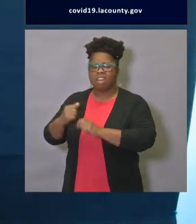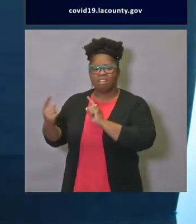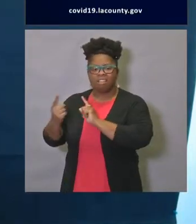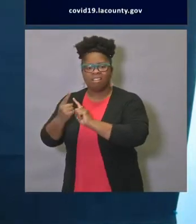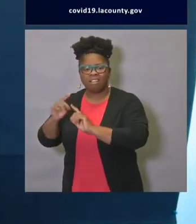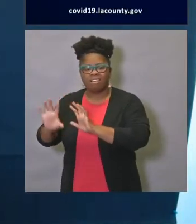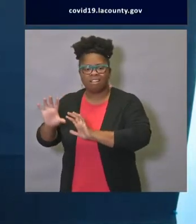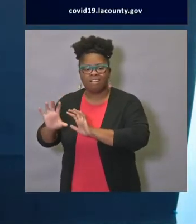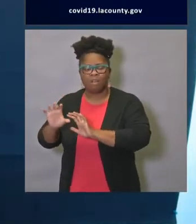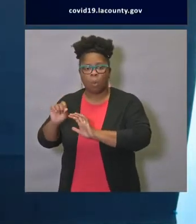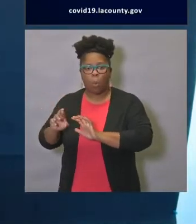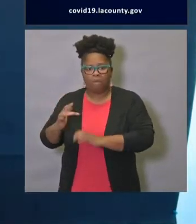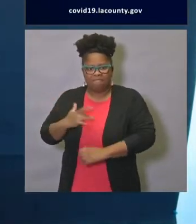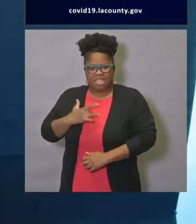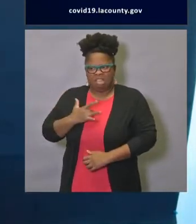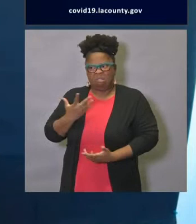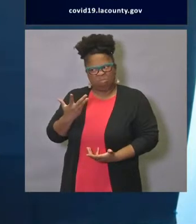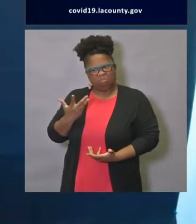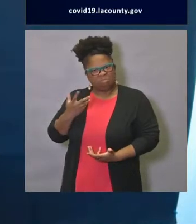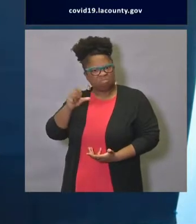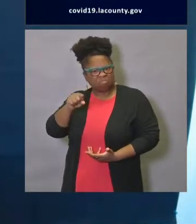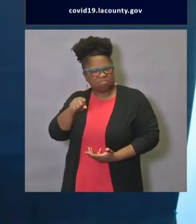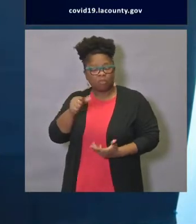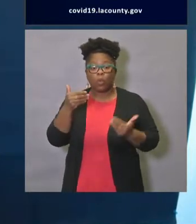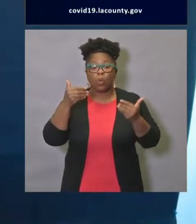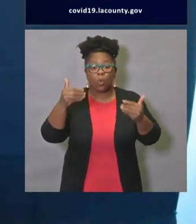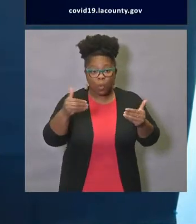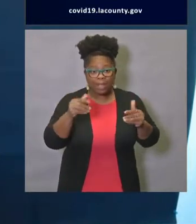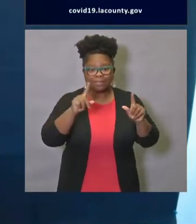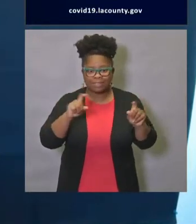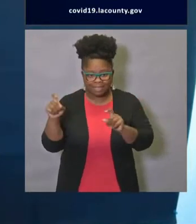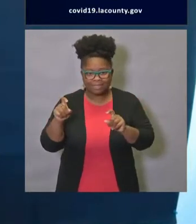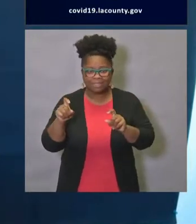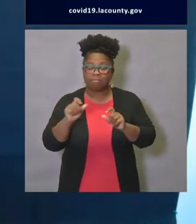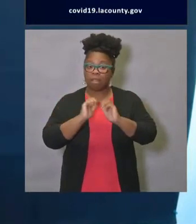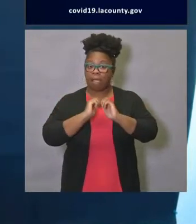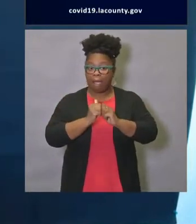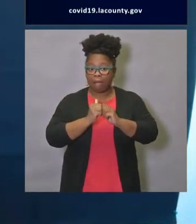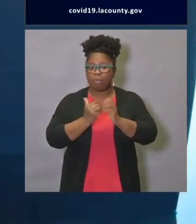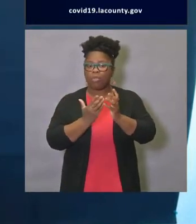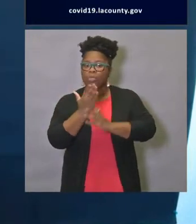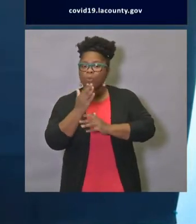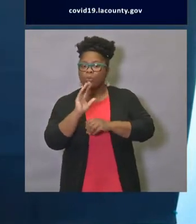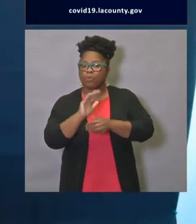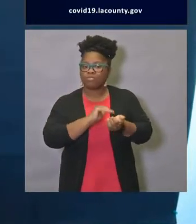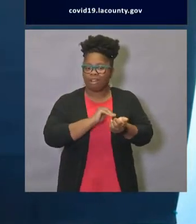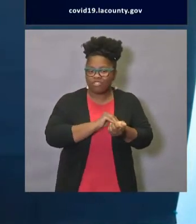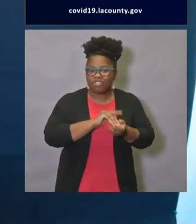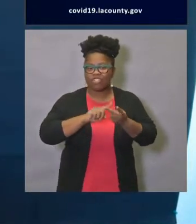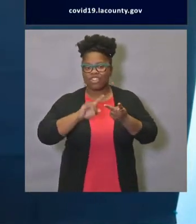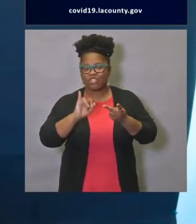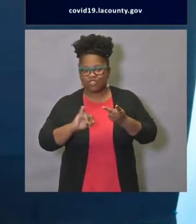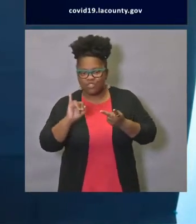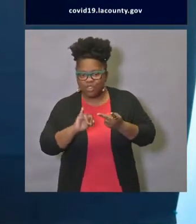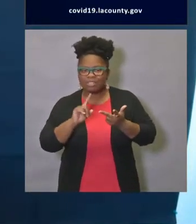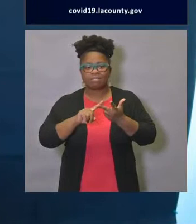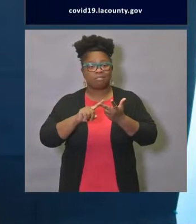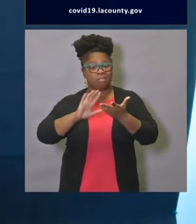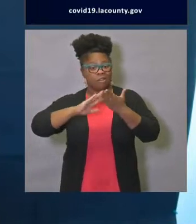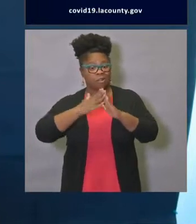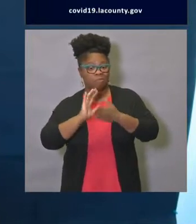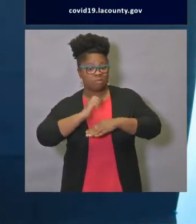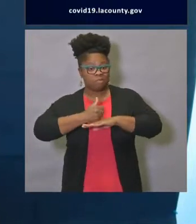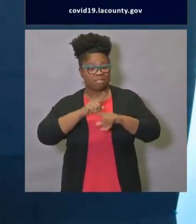the widespread access that's available from your personal provider, through your health plan, or through the county's community testing sites, then you